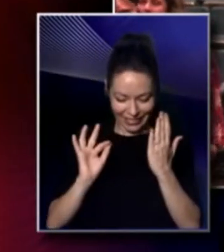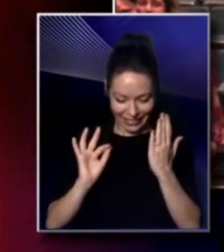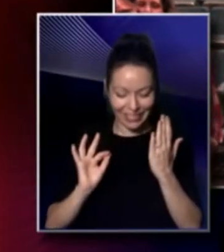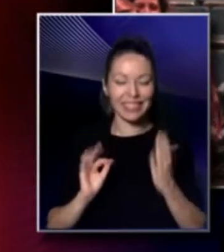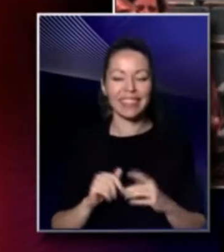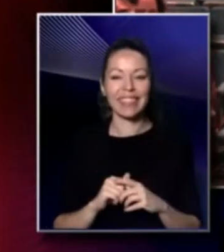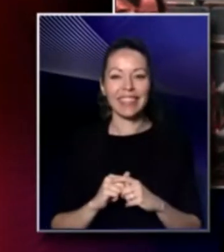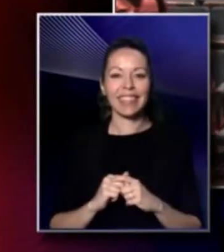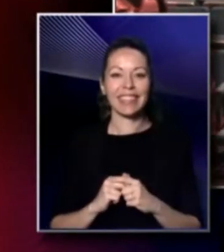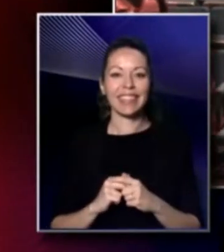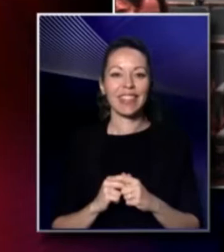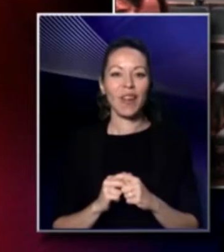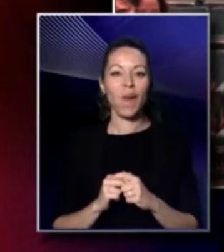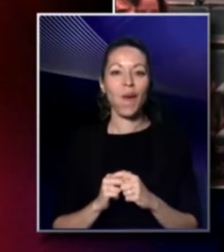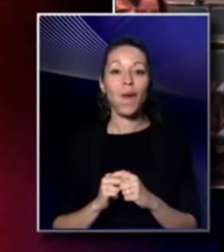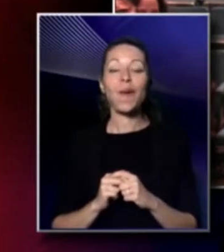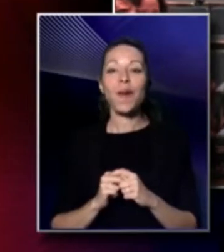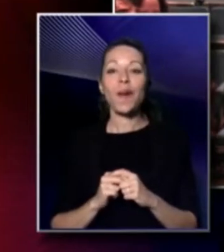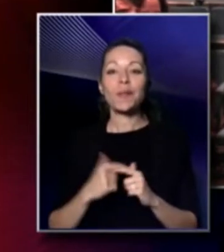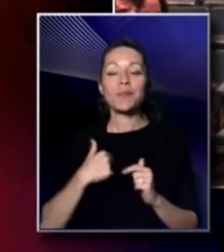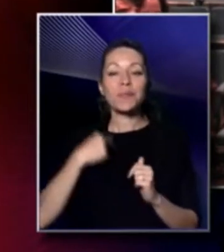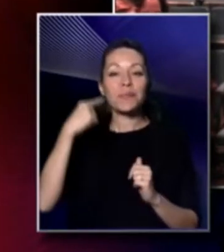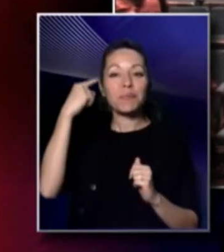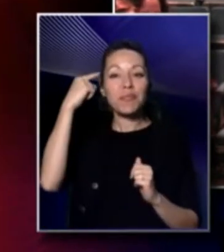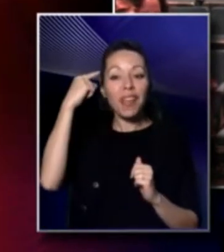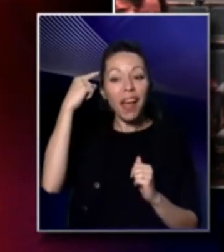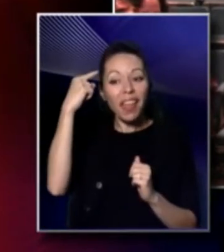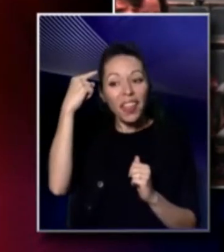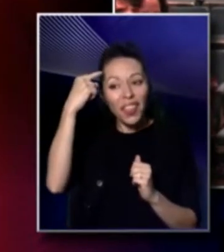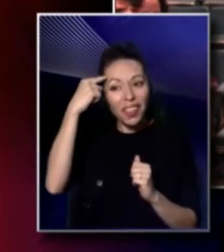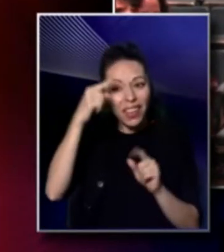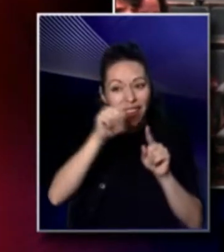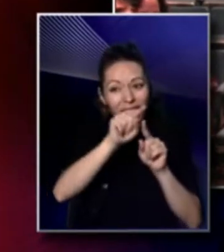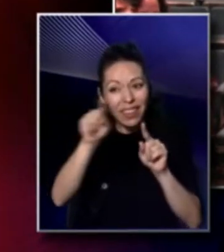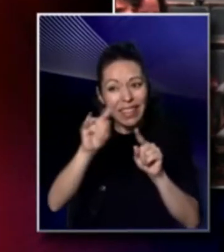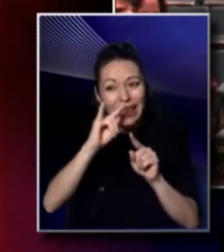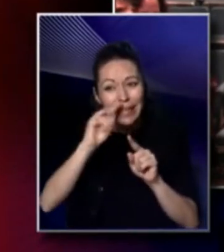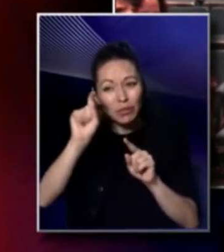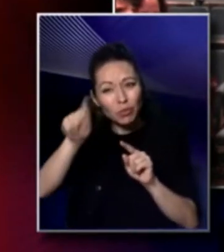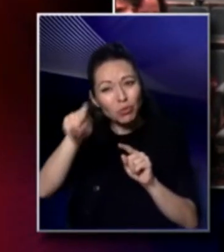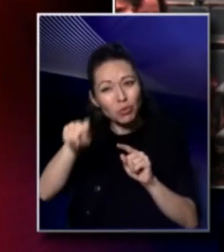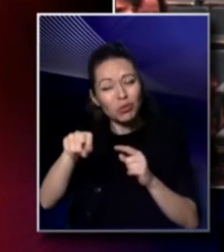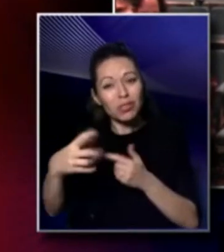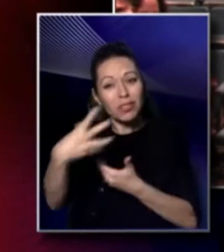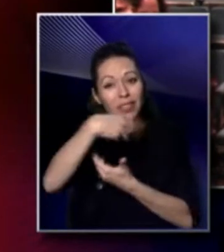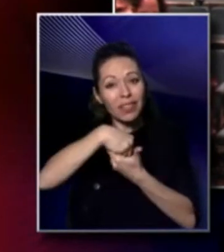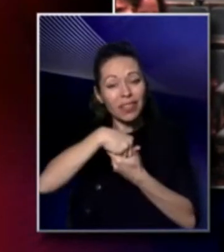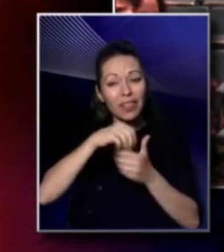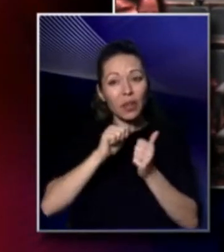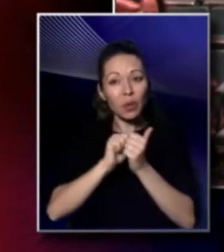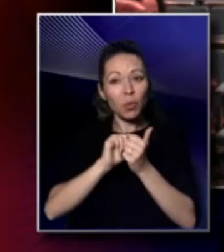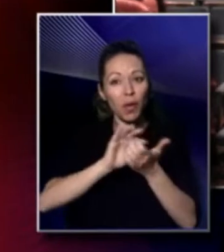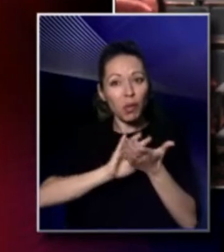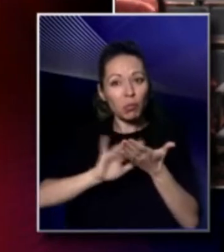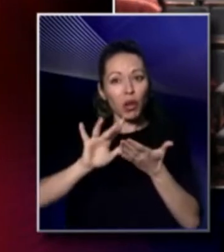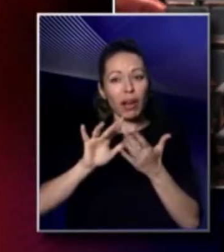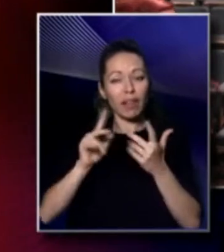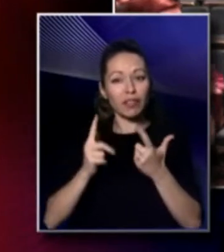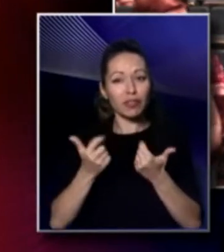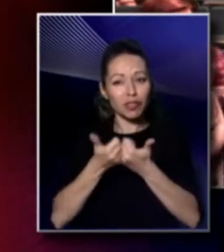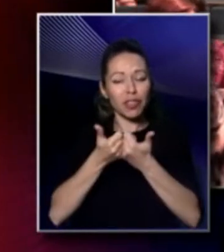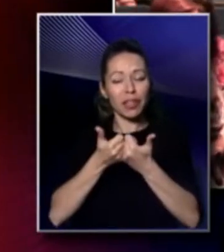Okay. I think kids should participate in the Braille